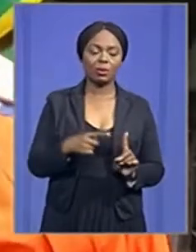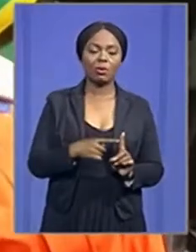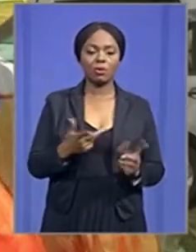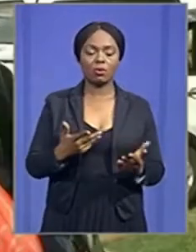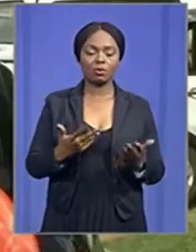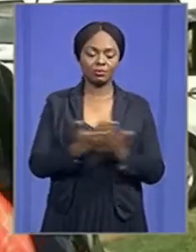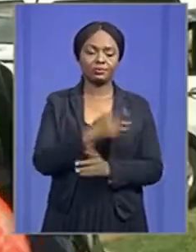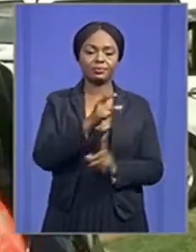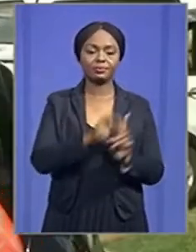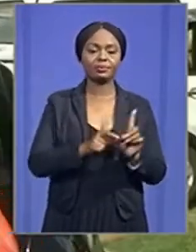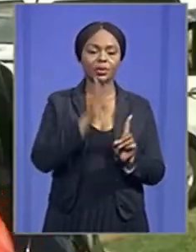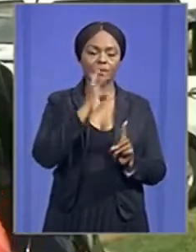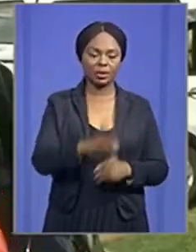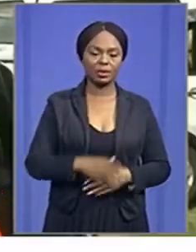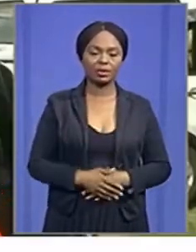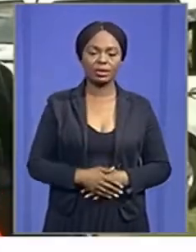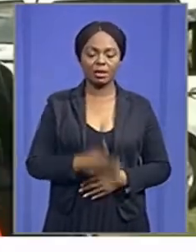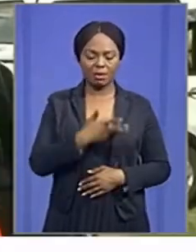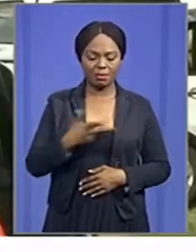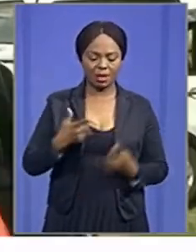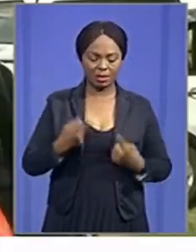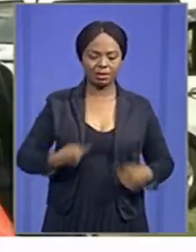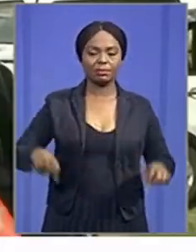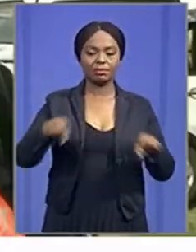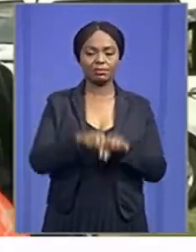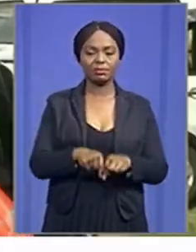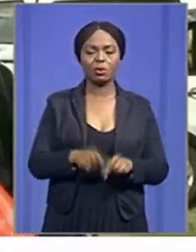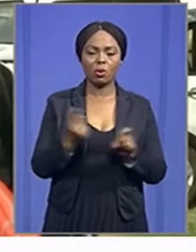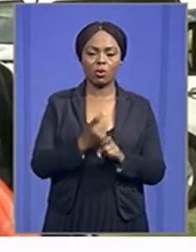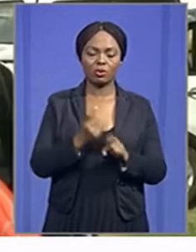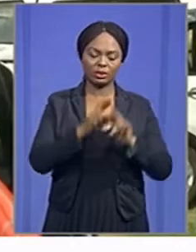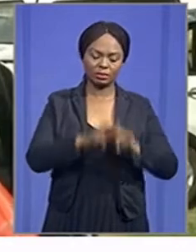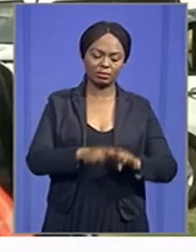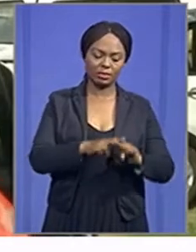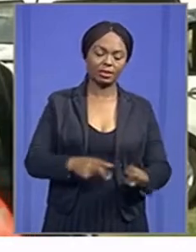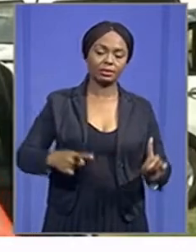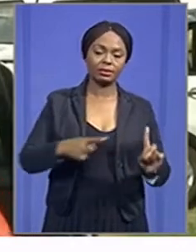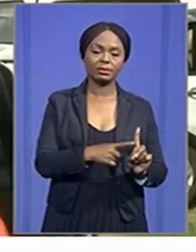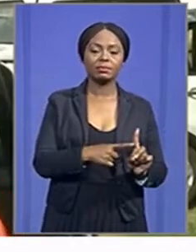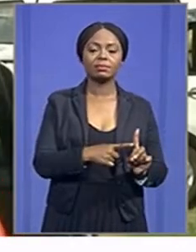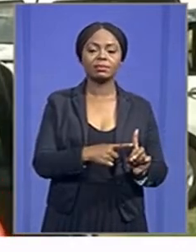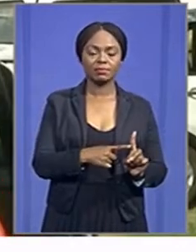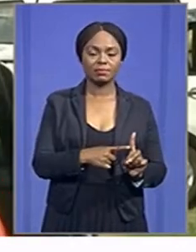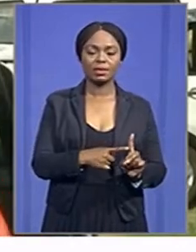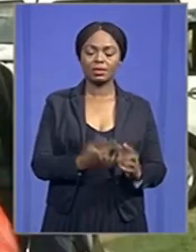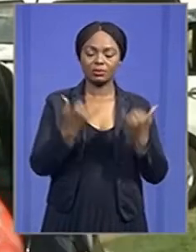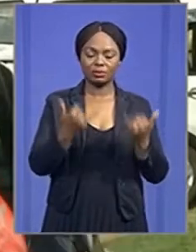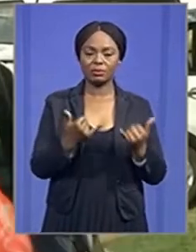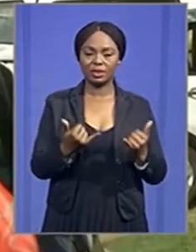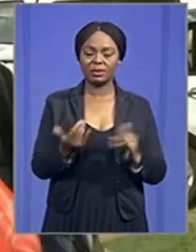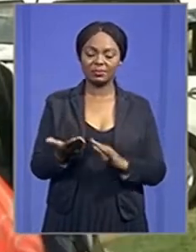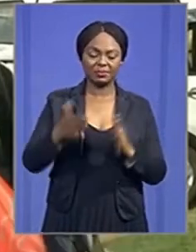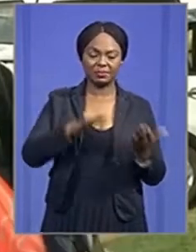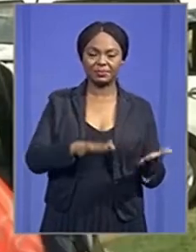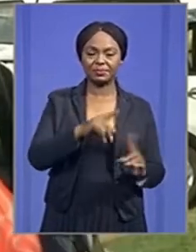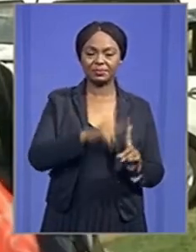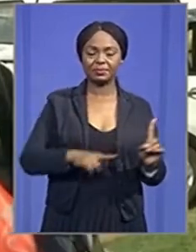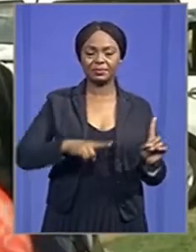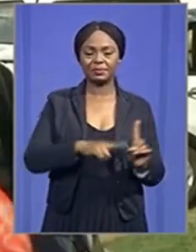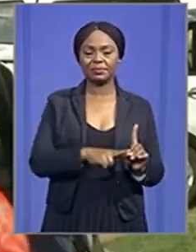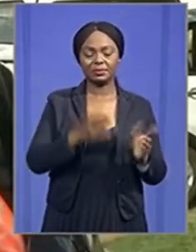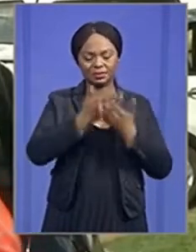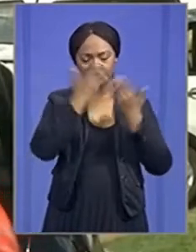pillar of strength in our lives. So the loss that we have suffered today, we don't know what